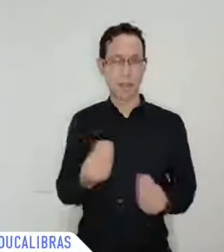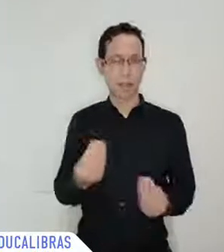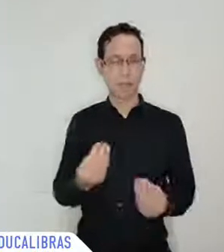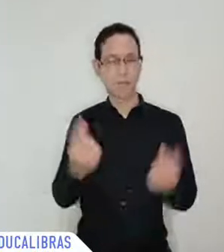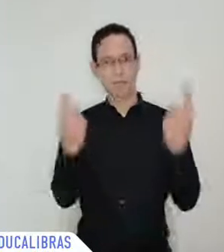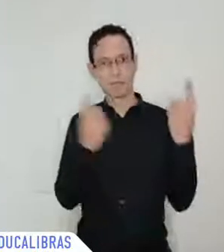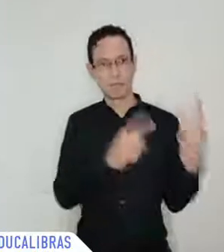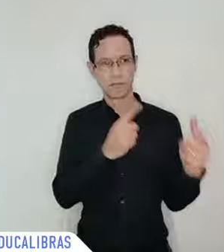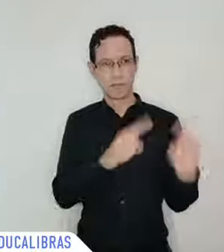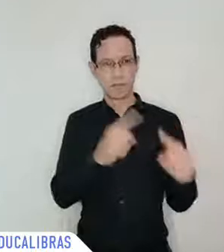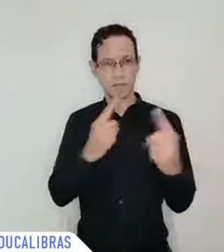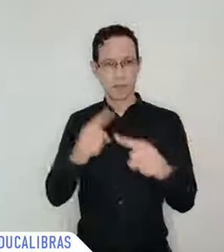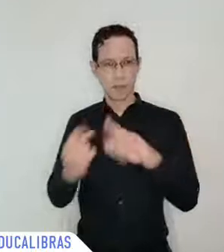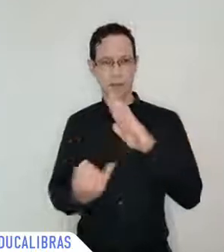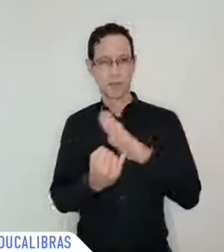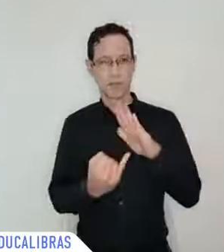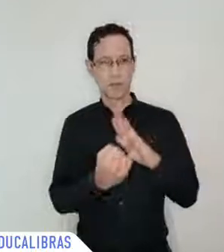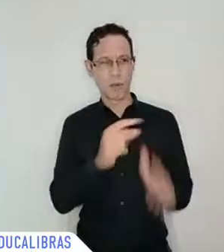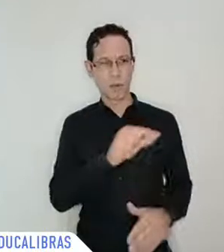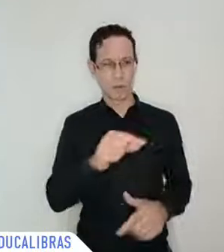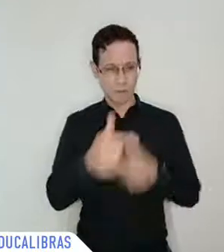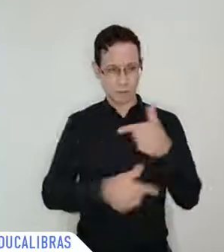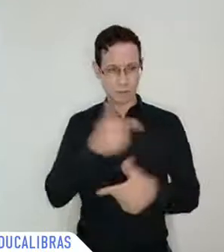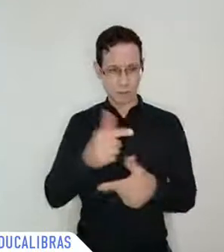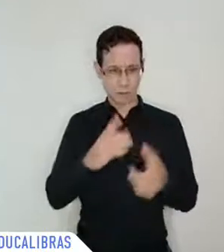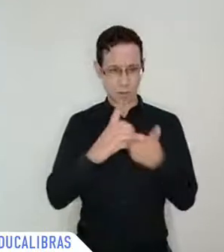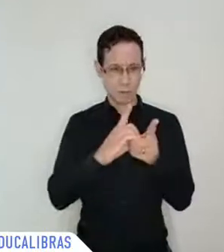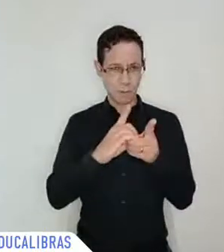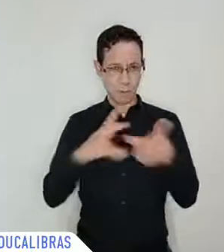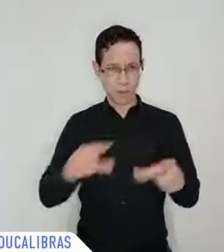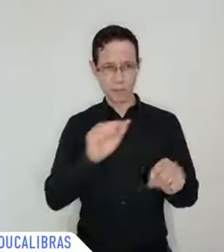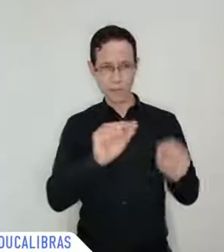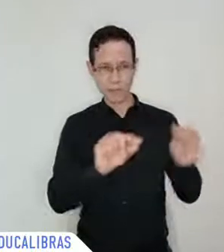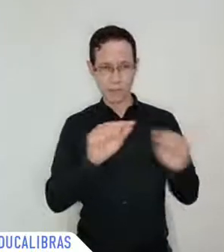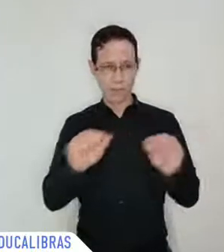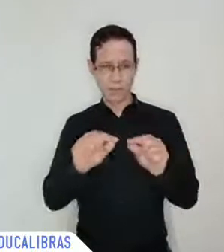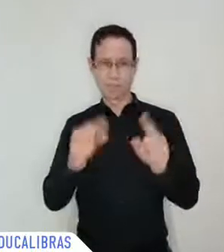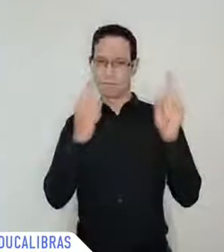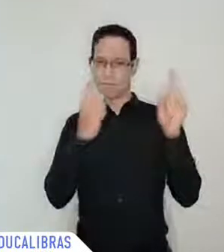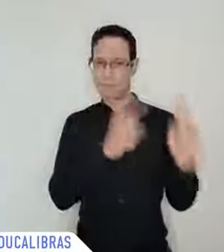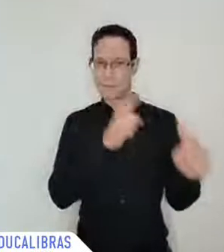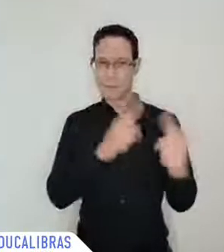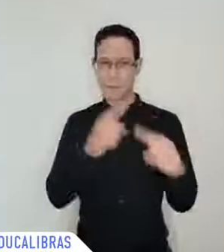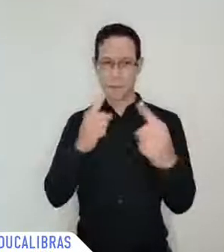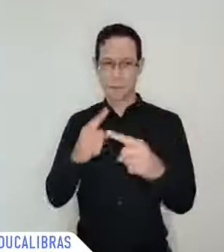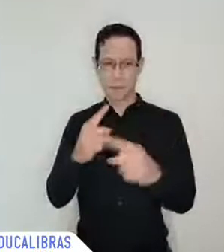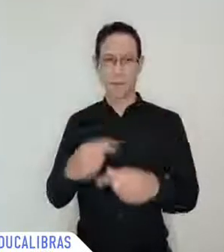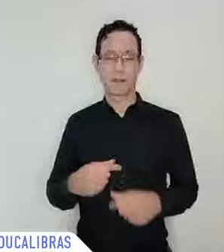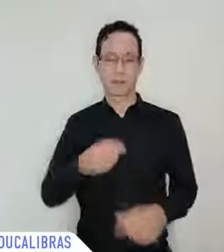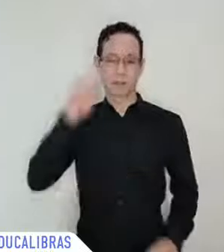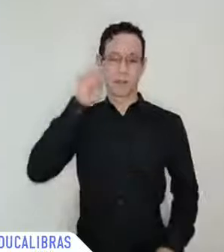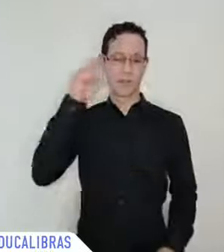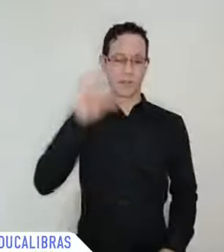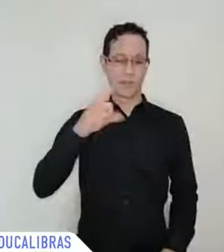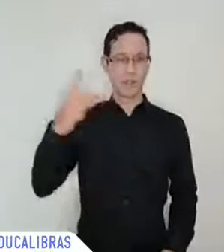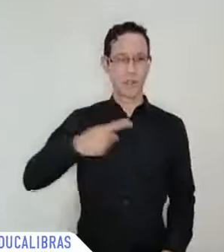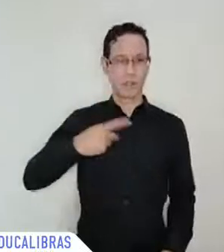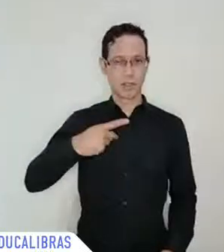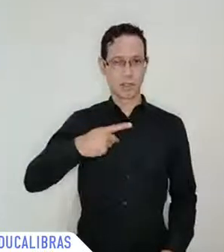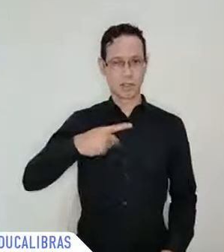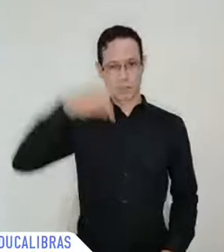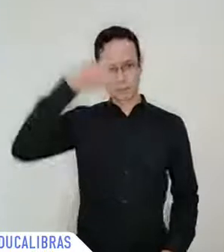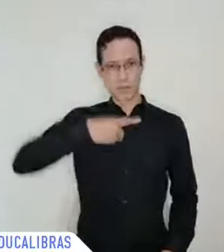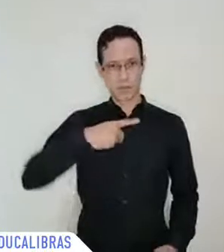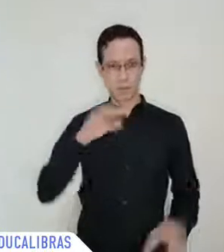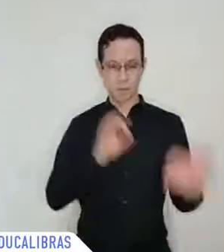elected. They are in the power now, and they are working with anything that can represent